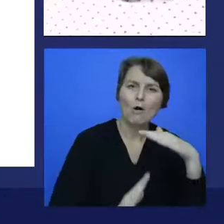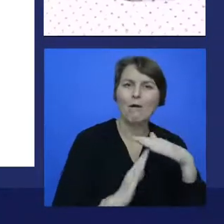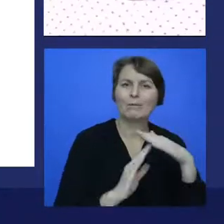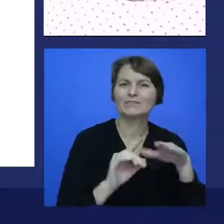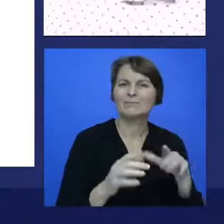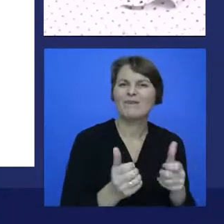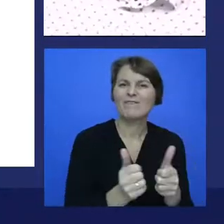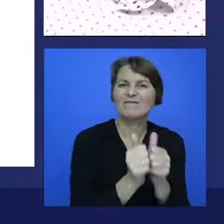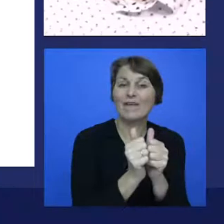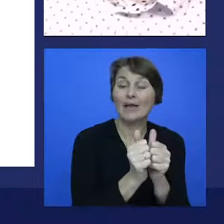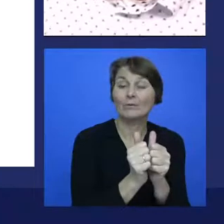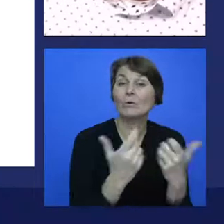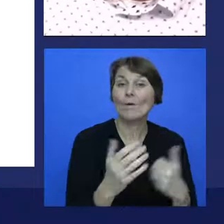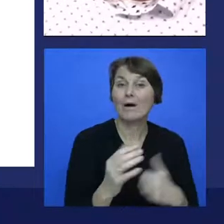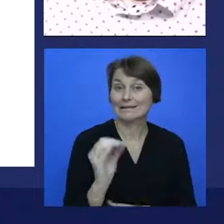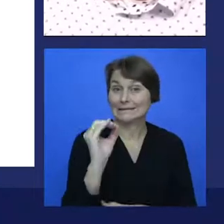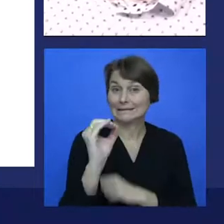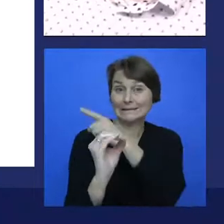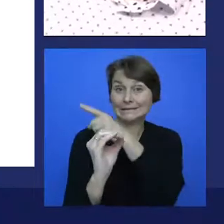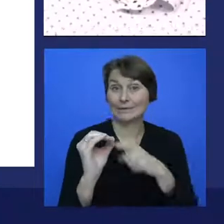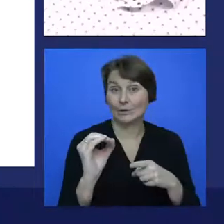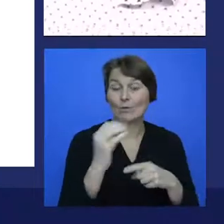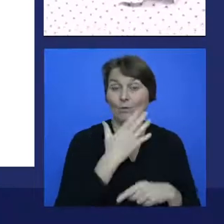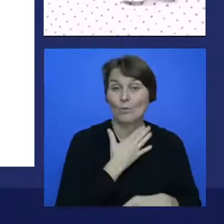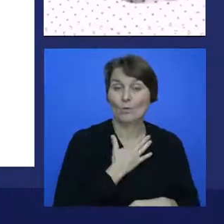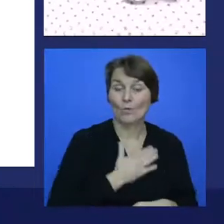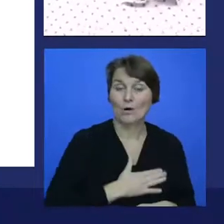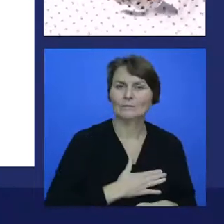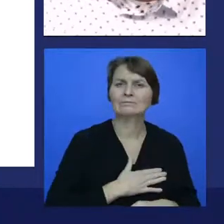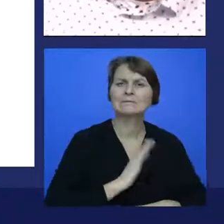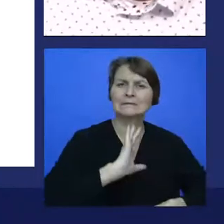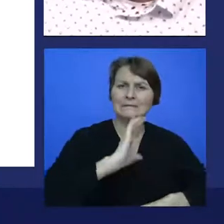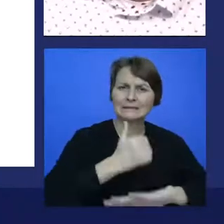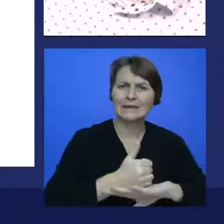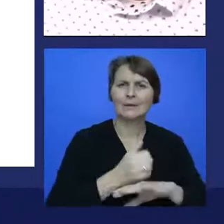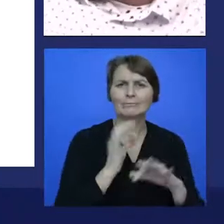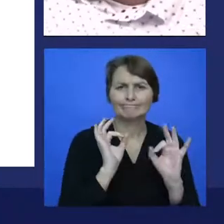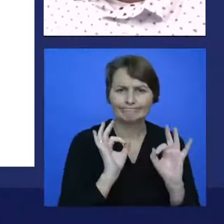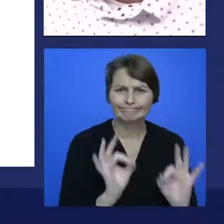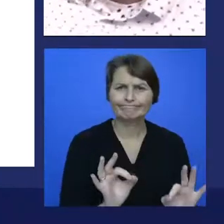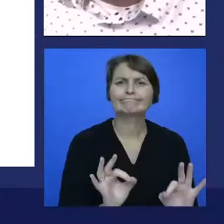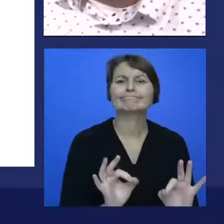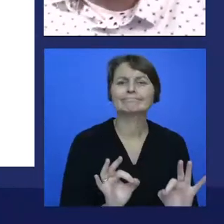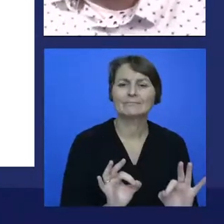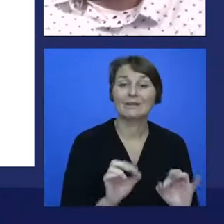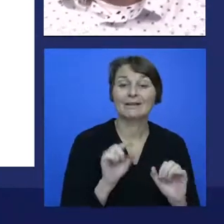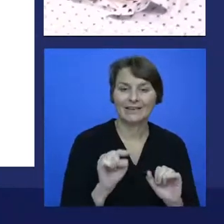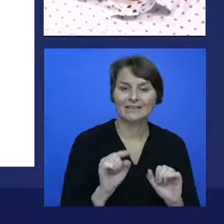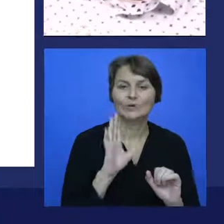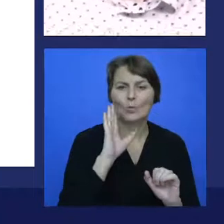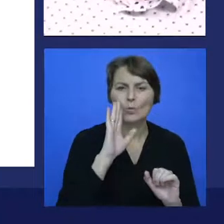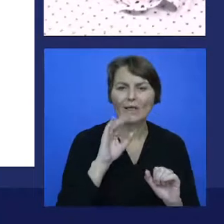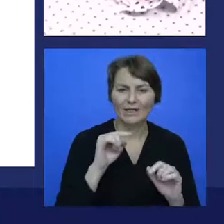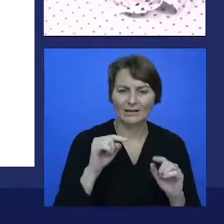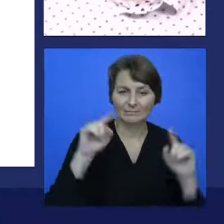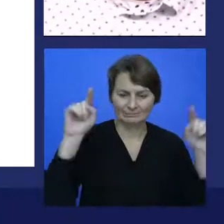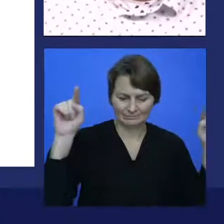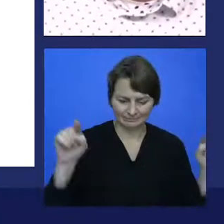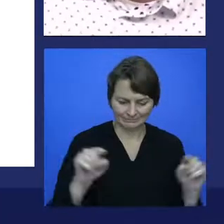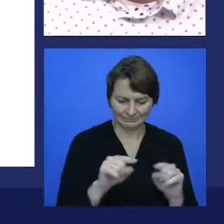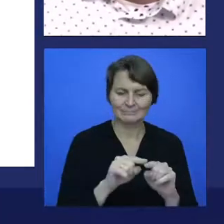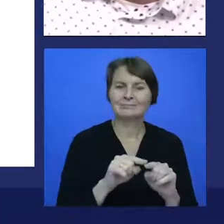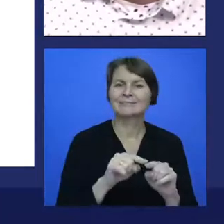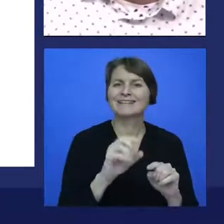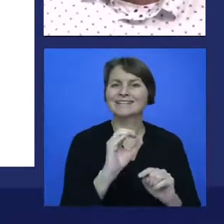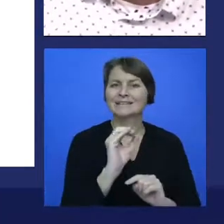want this all to equal to 0. We want to set it up in such a way so that this equals 0. Well, how do you do that? Well, Mario needs to